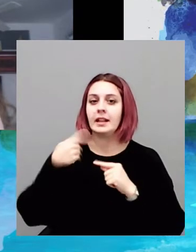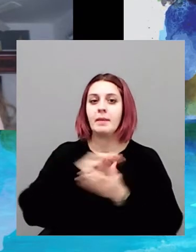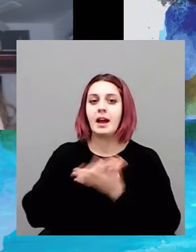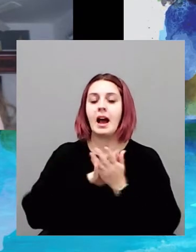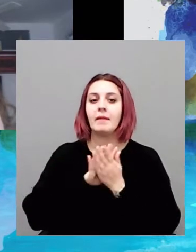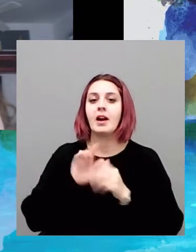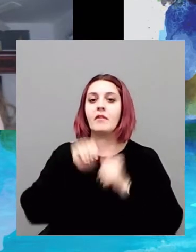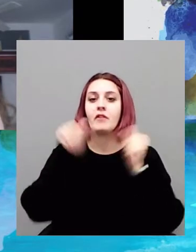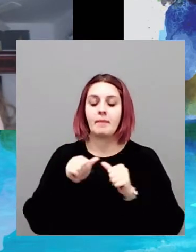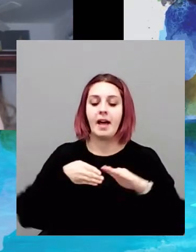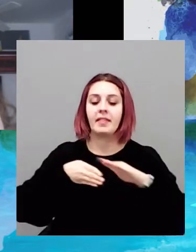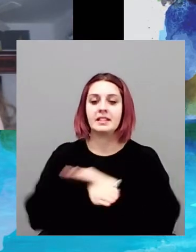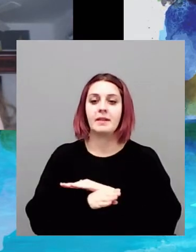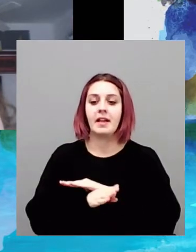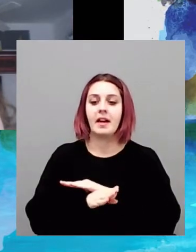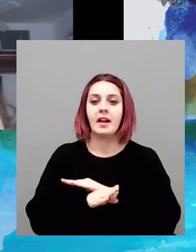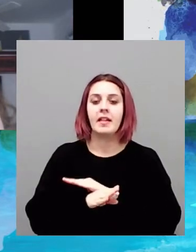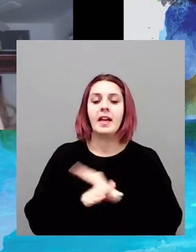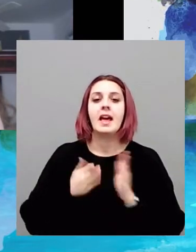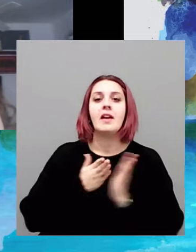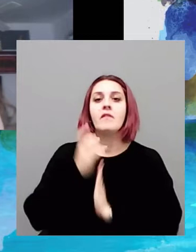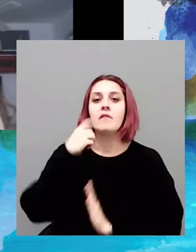another presentation on